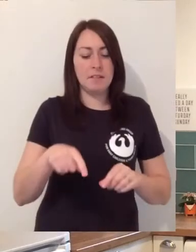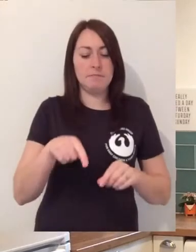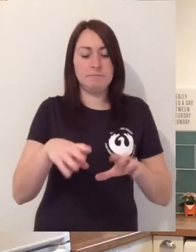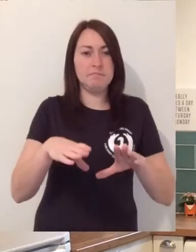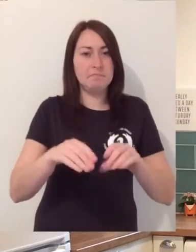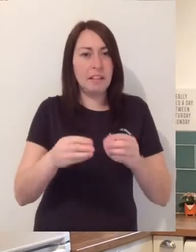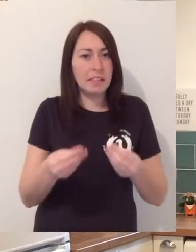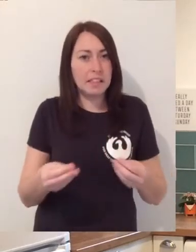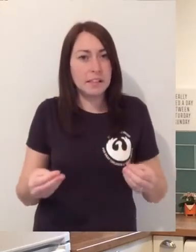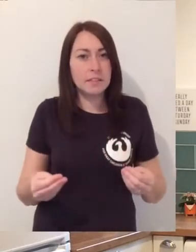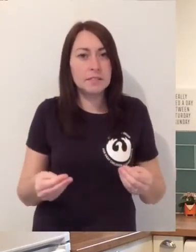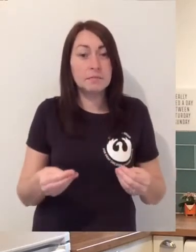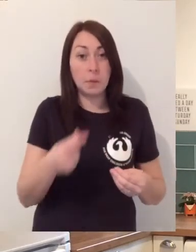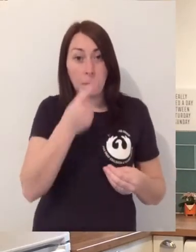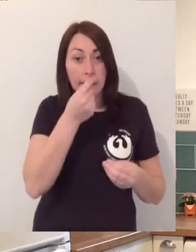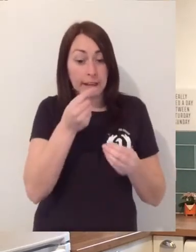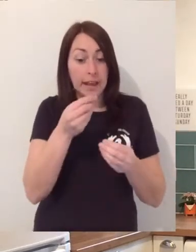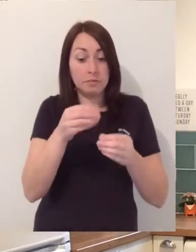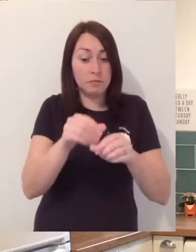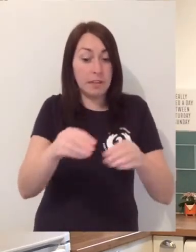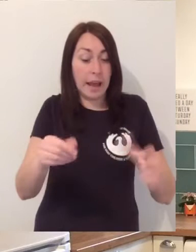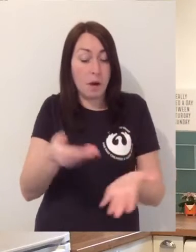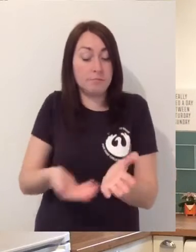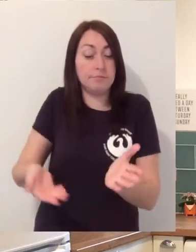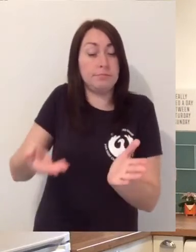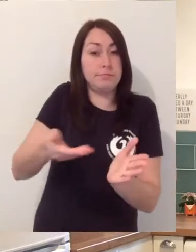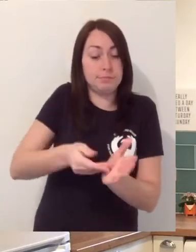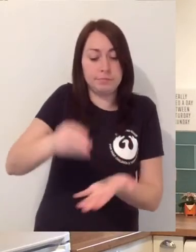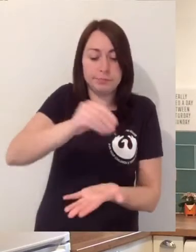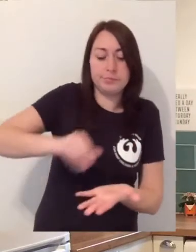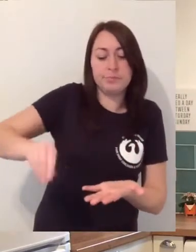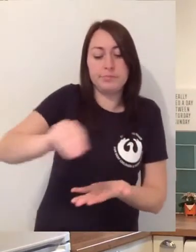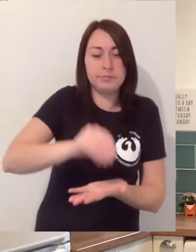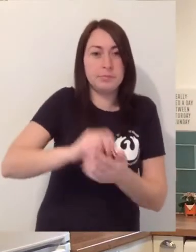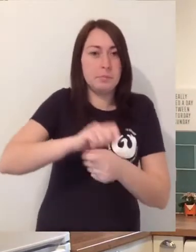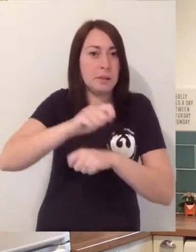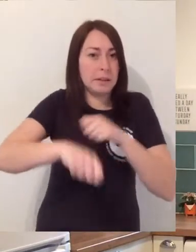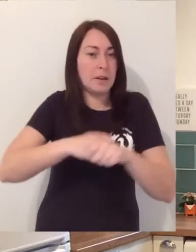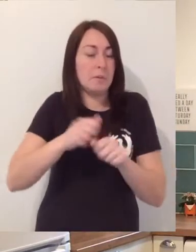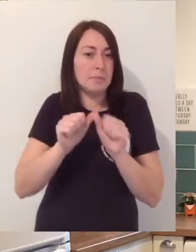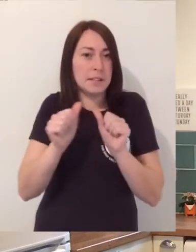If it's a little sticky, you can add a tiny bit more flour just by dusting that on top.